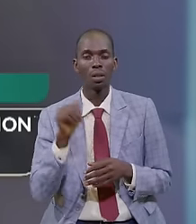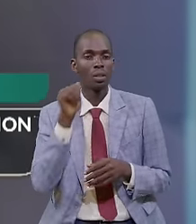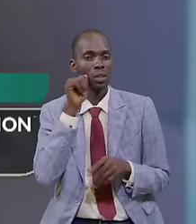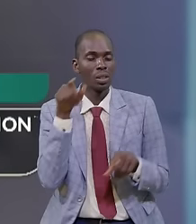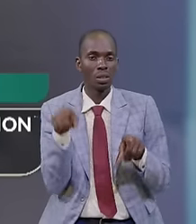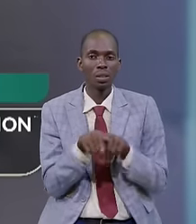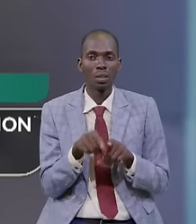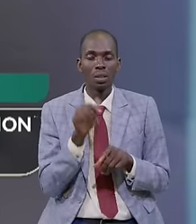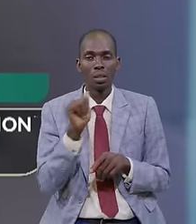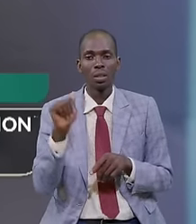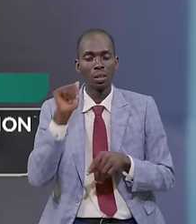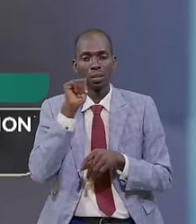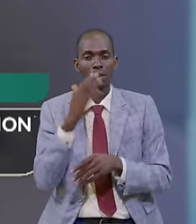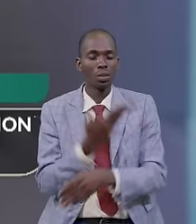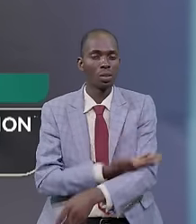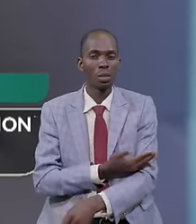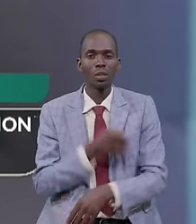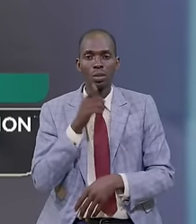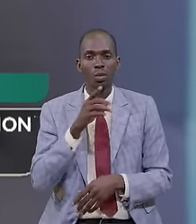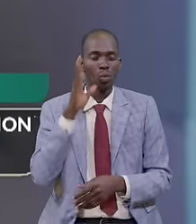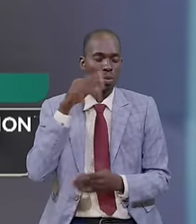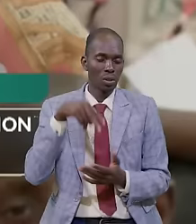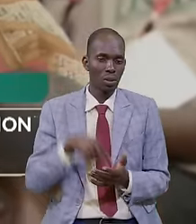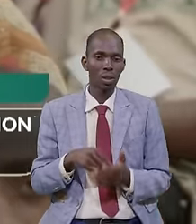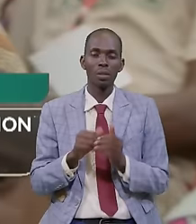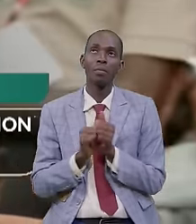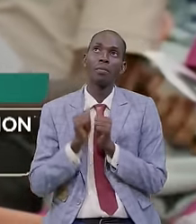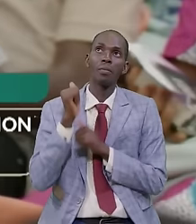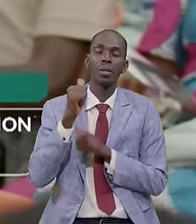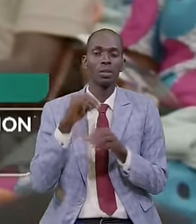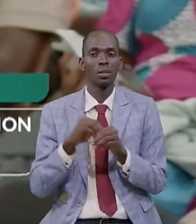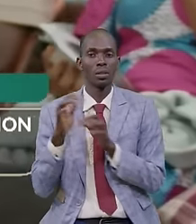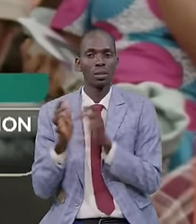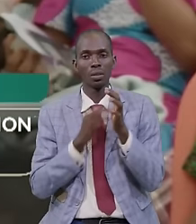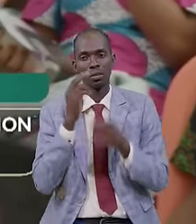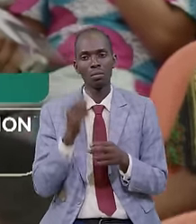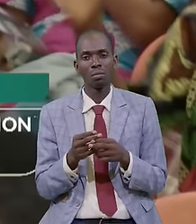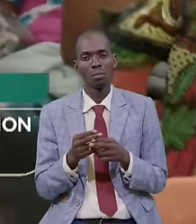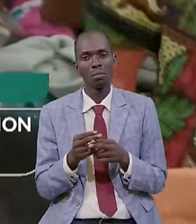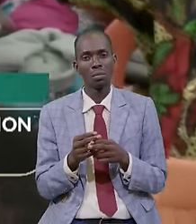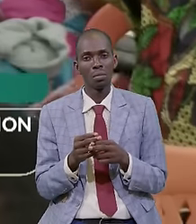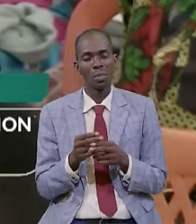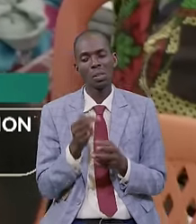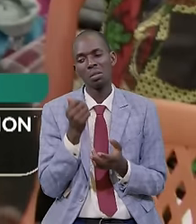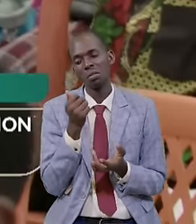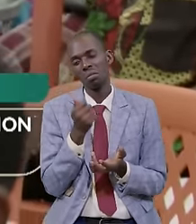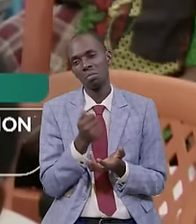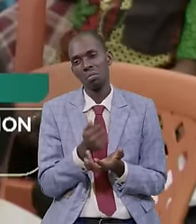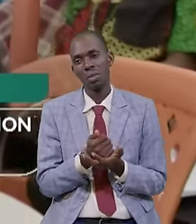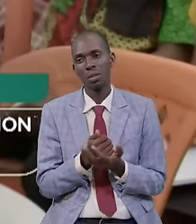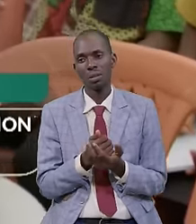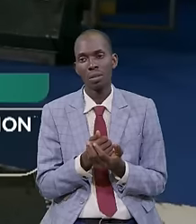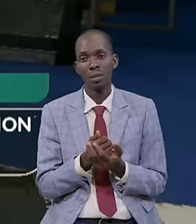daughter, you will stand out. Amen. Ruth